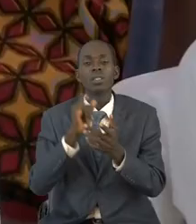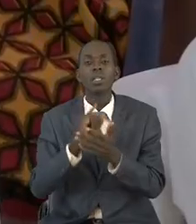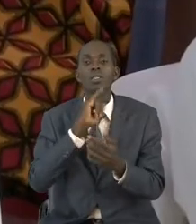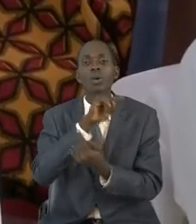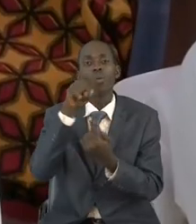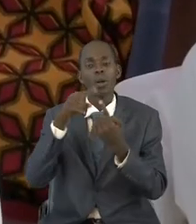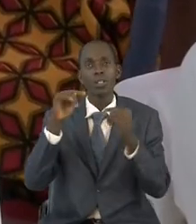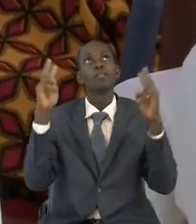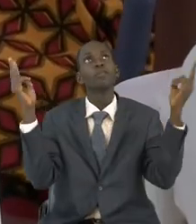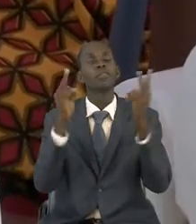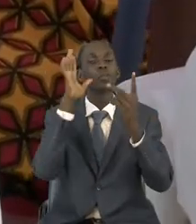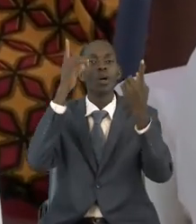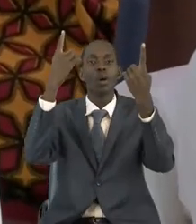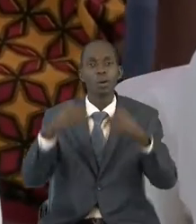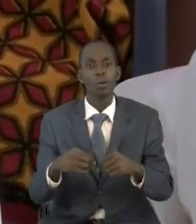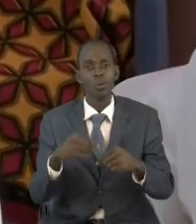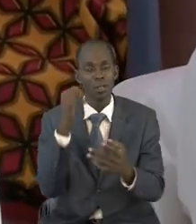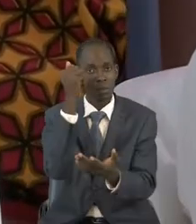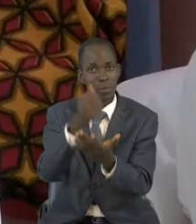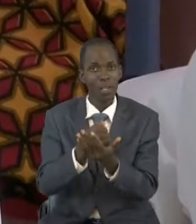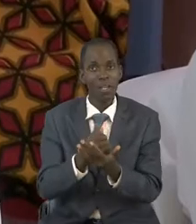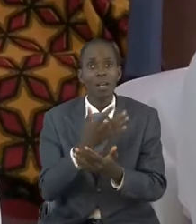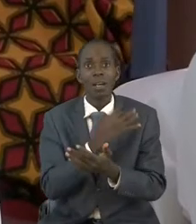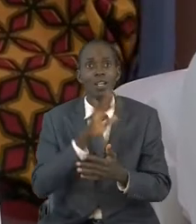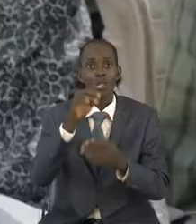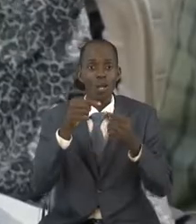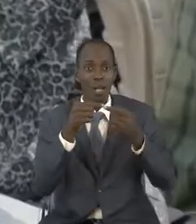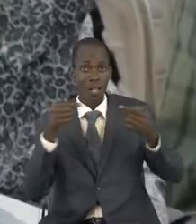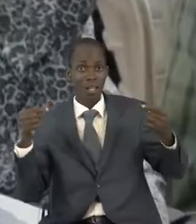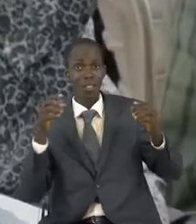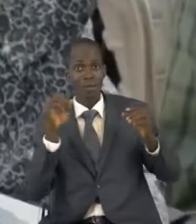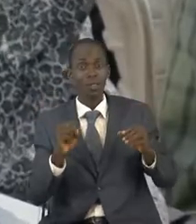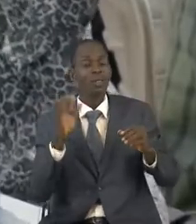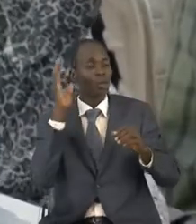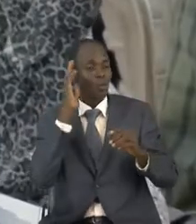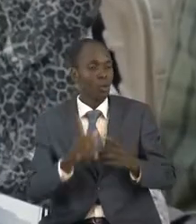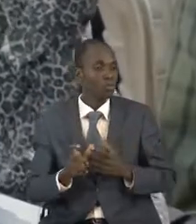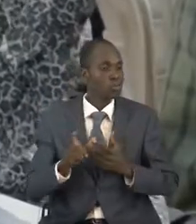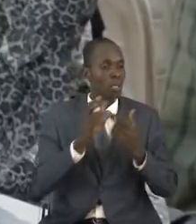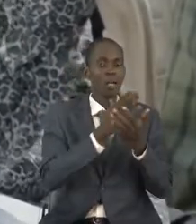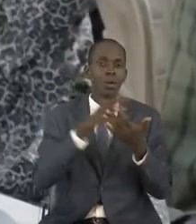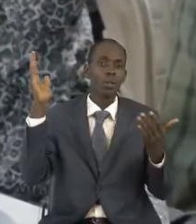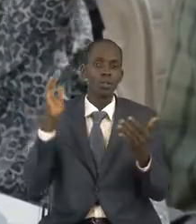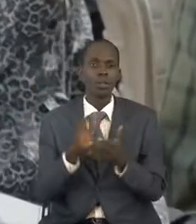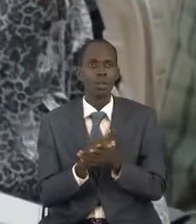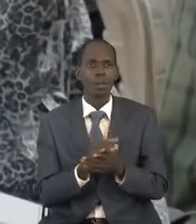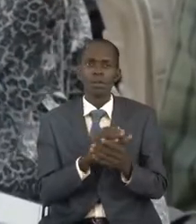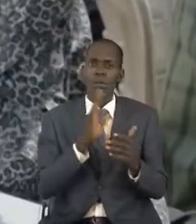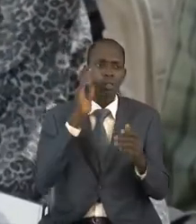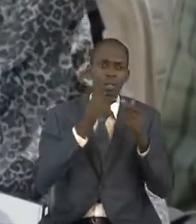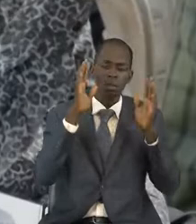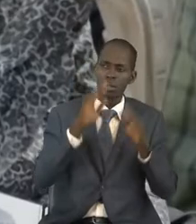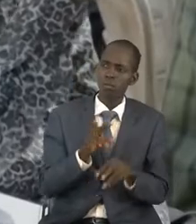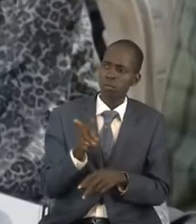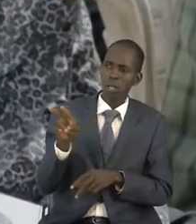come. And your enemy will back out. Well, see, looks like now a new strength,